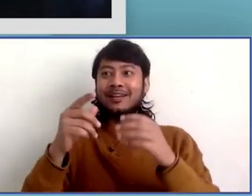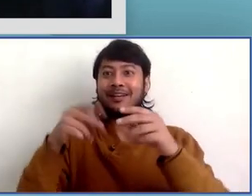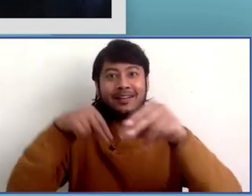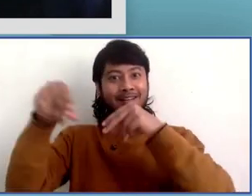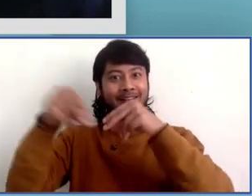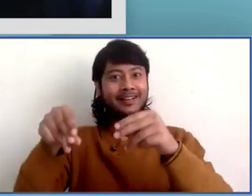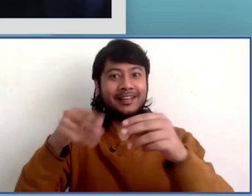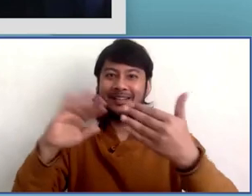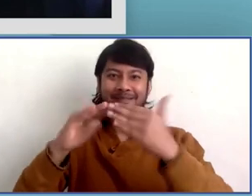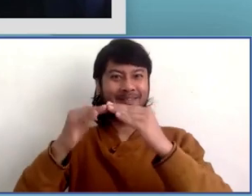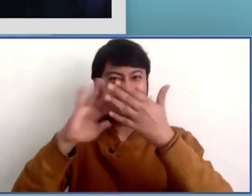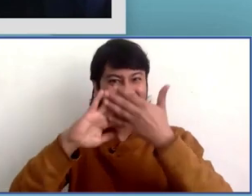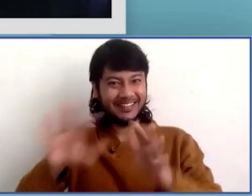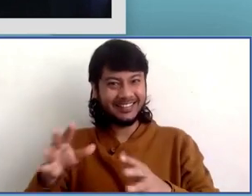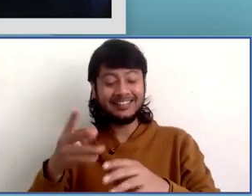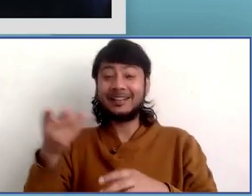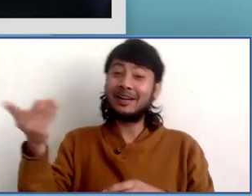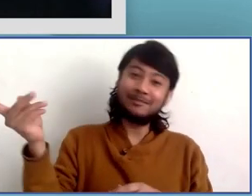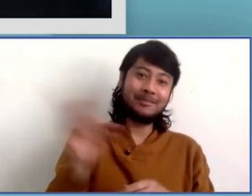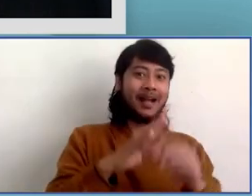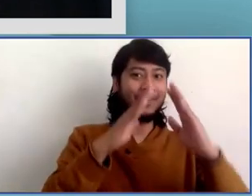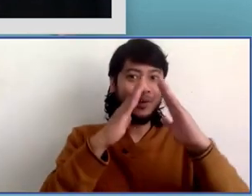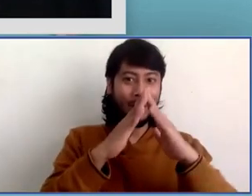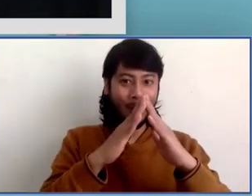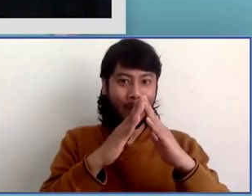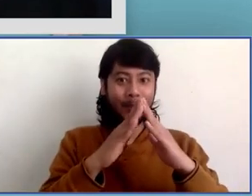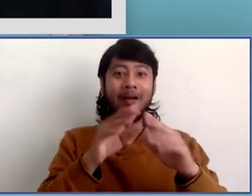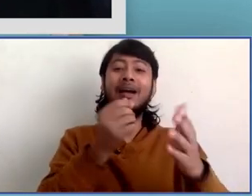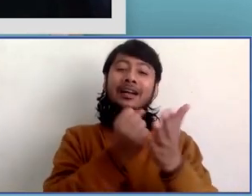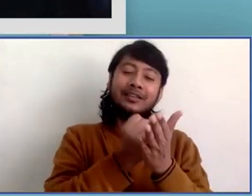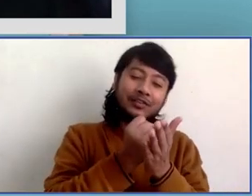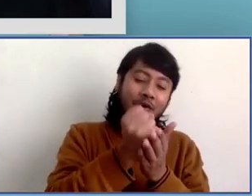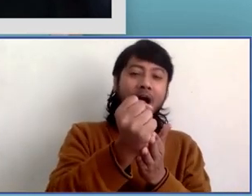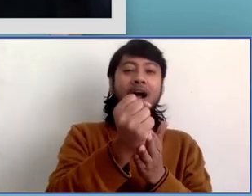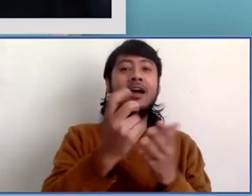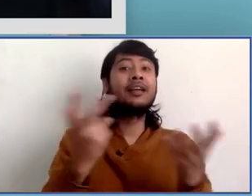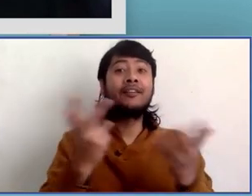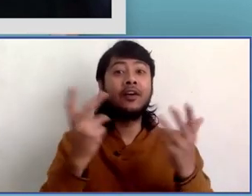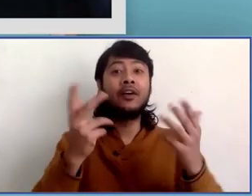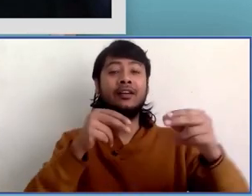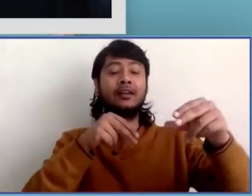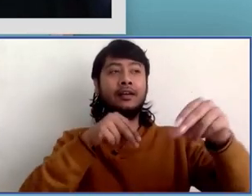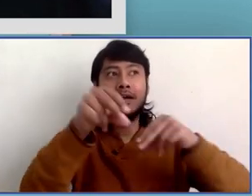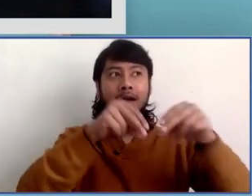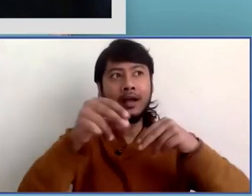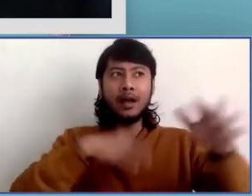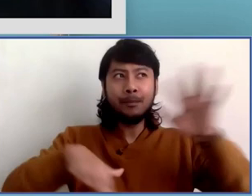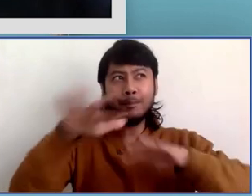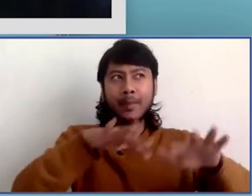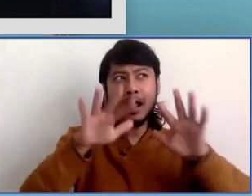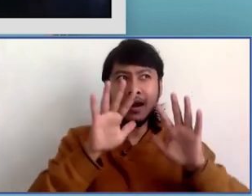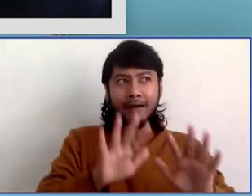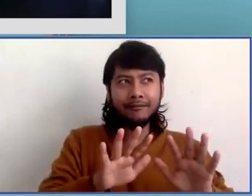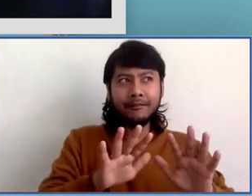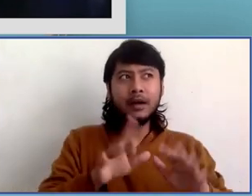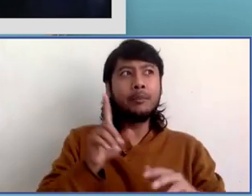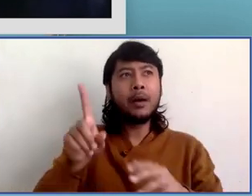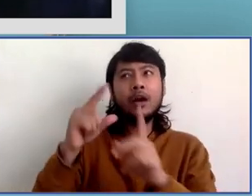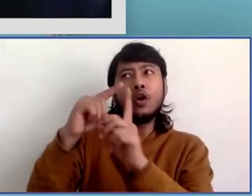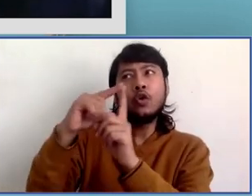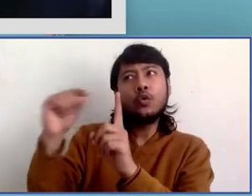help. Okay. And write down, okay, this is what I think I was going to do at the board, and then check with the